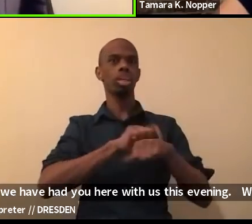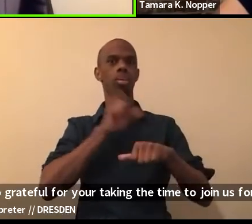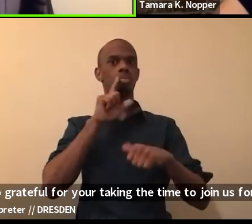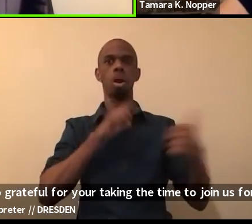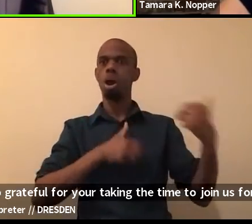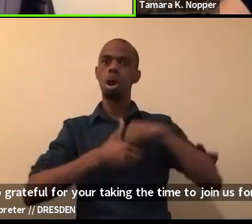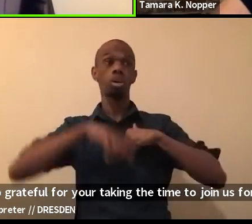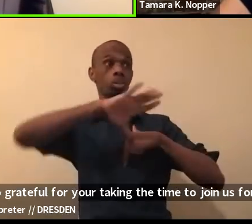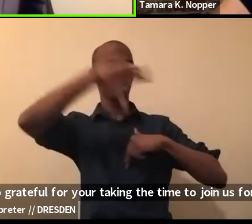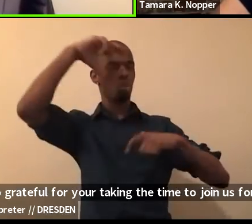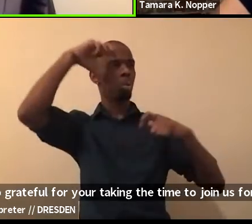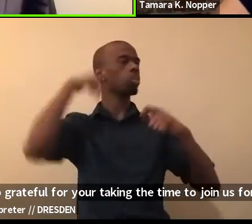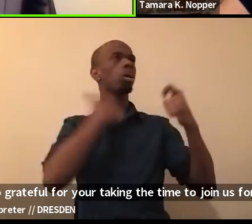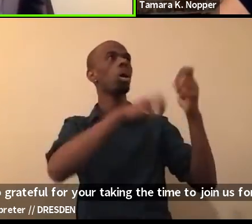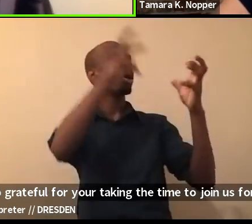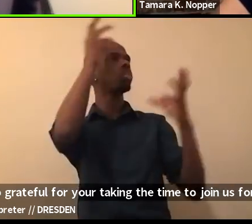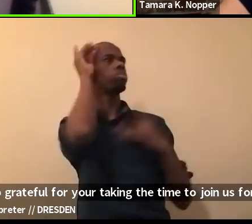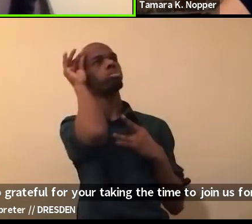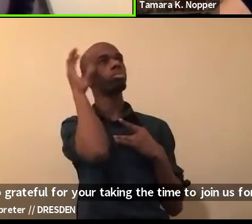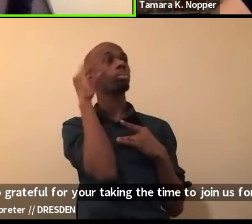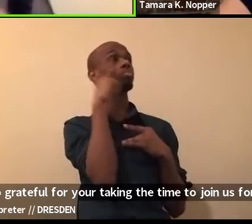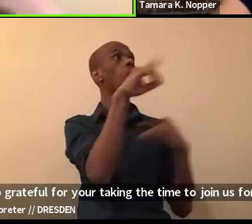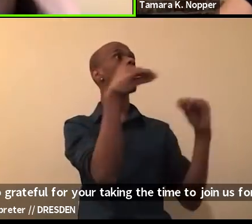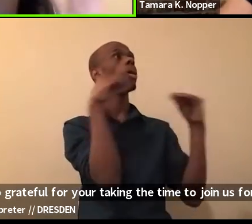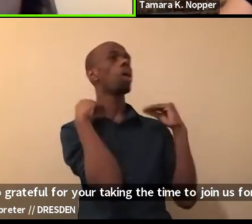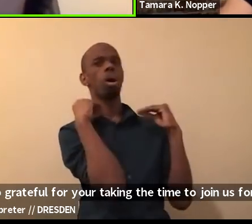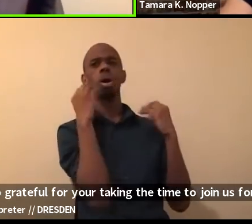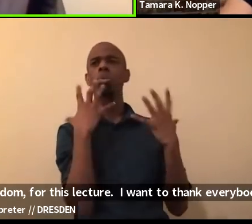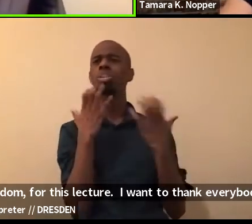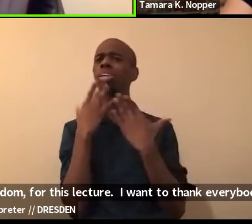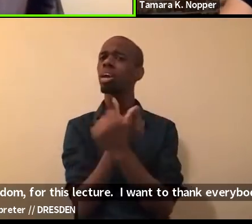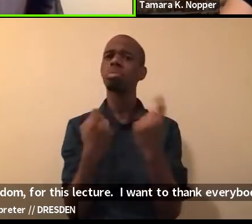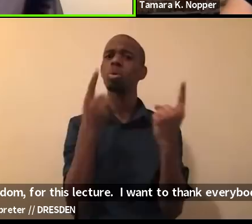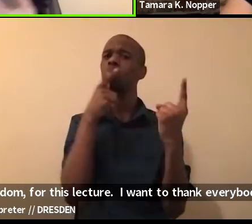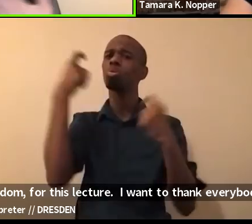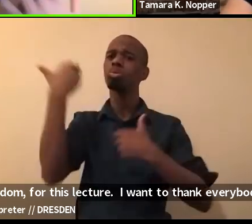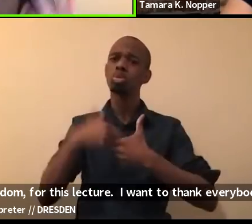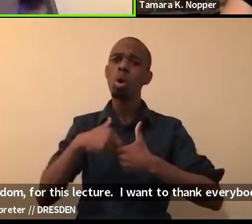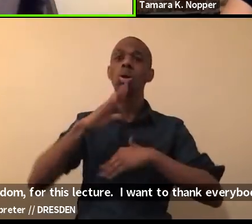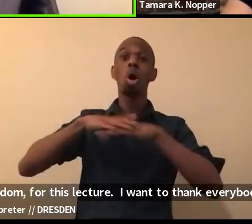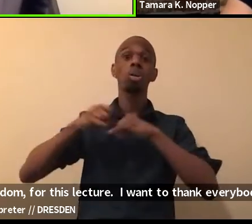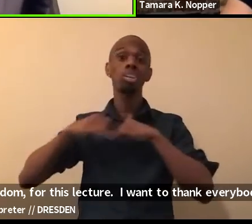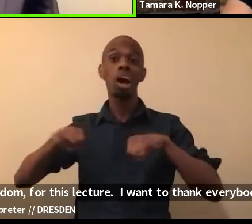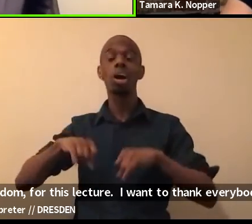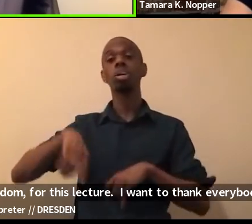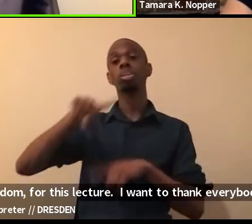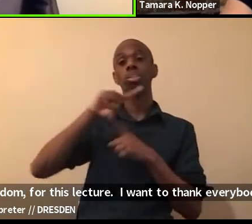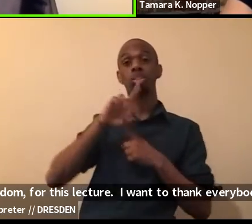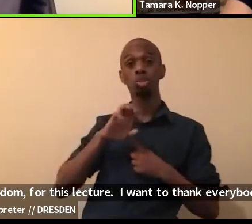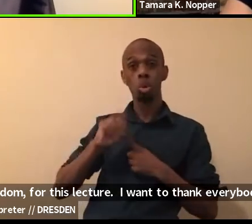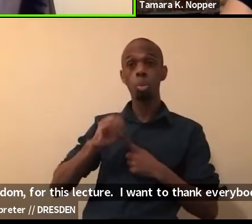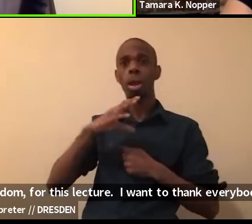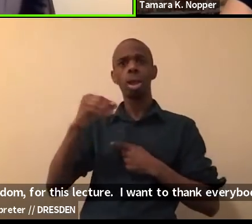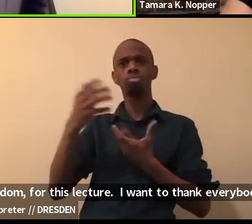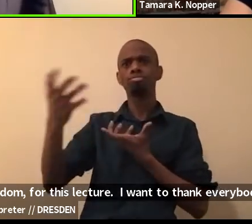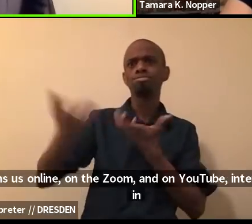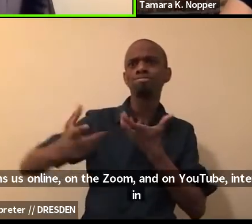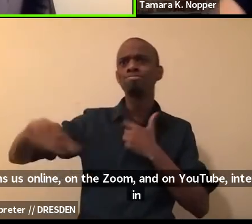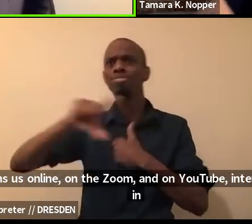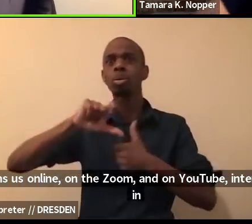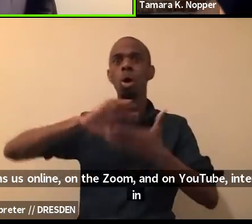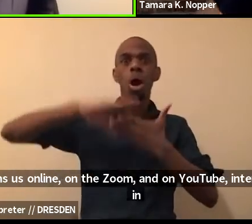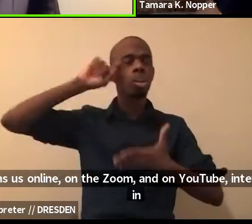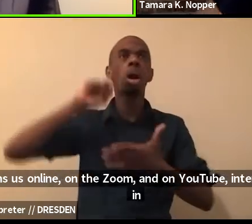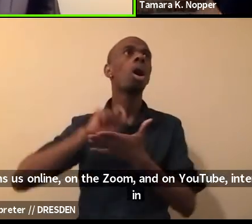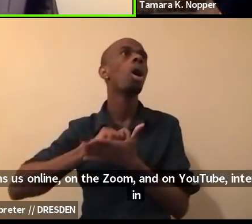thank everybody who joined us online, on Zoom and on YouTube, who's interacting in the chat and learning alongside us.